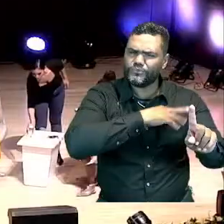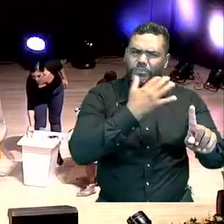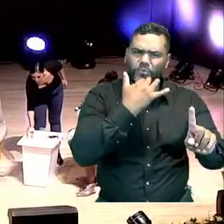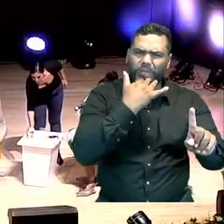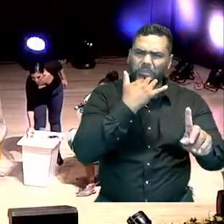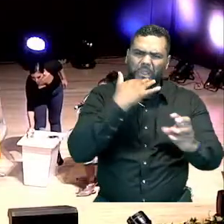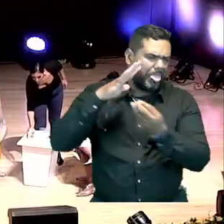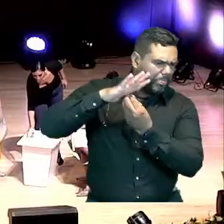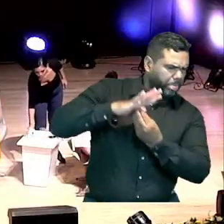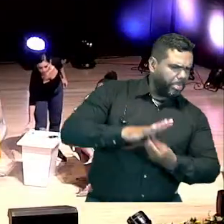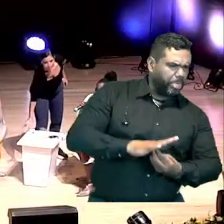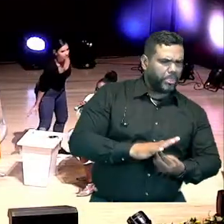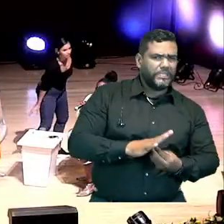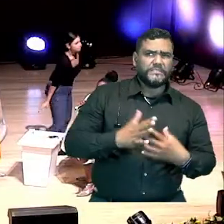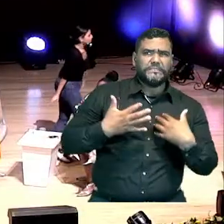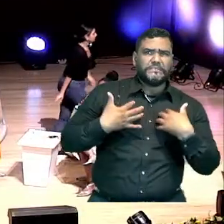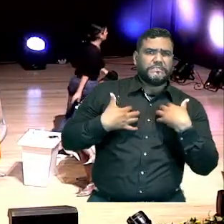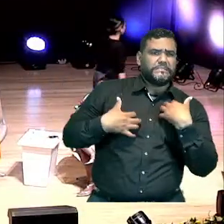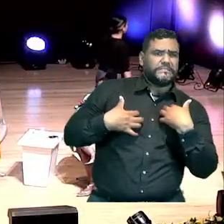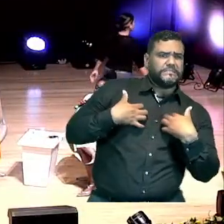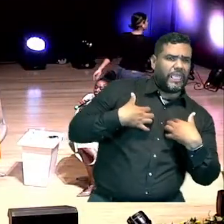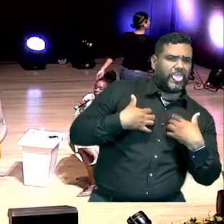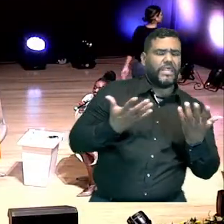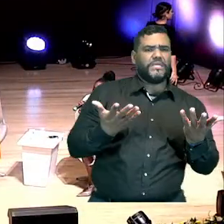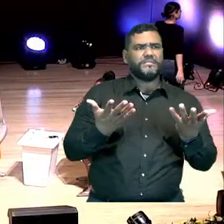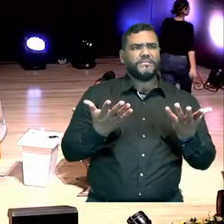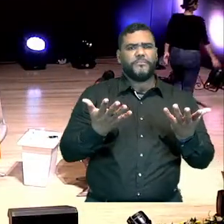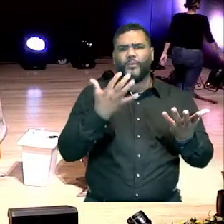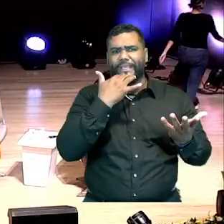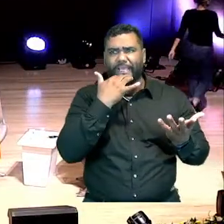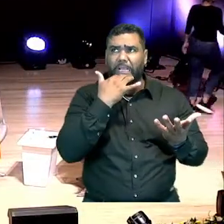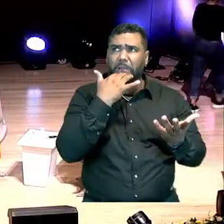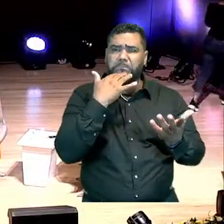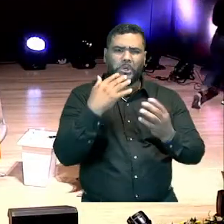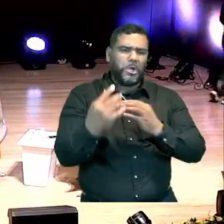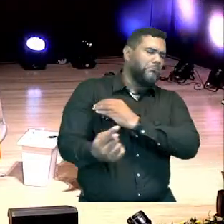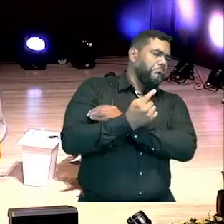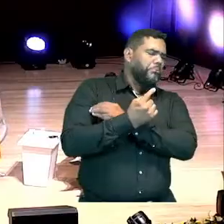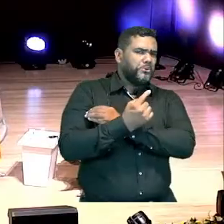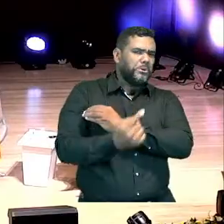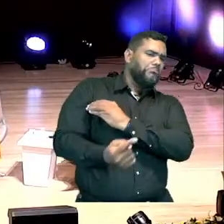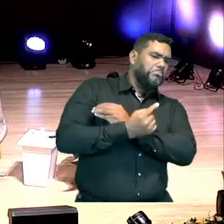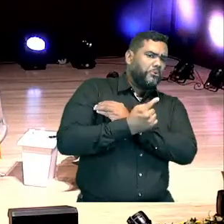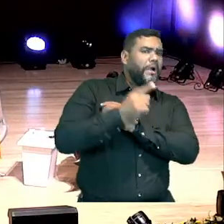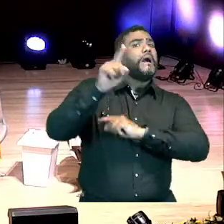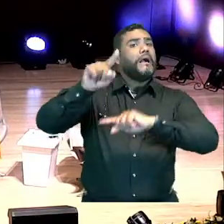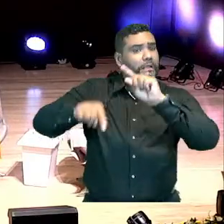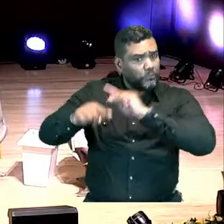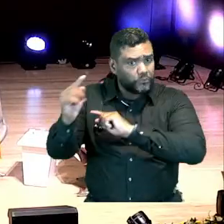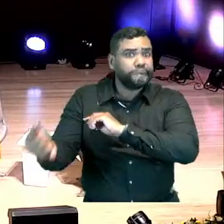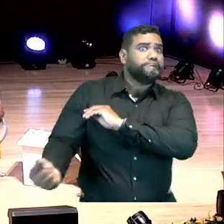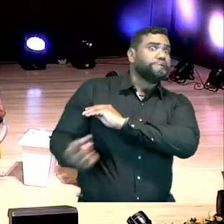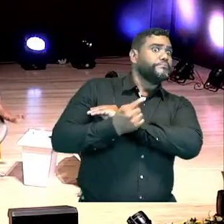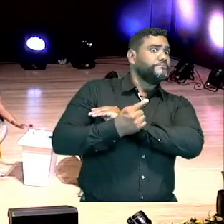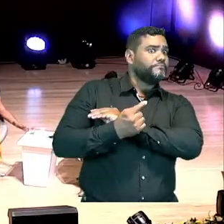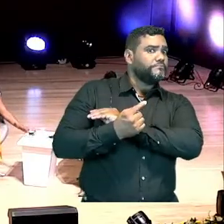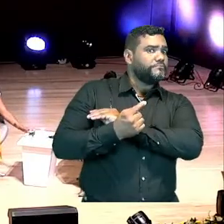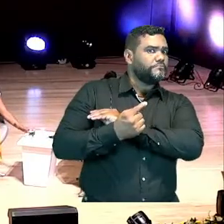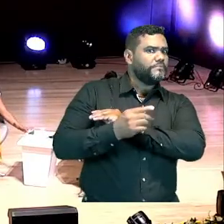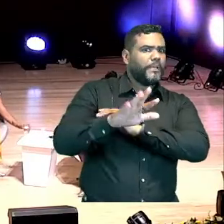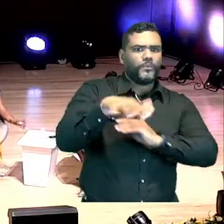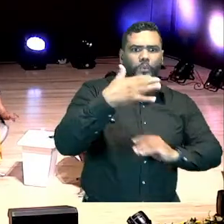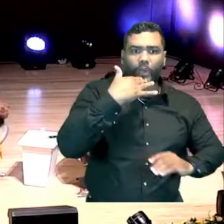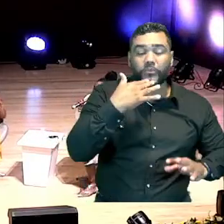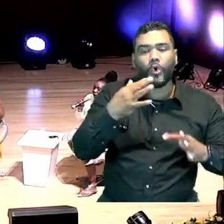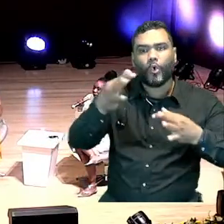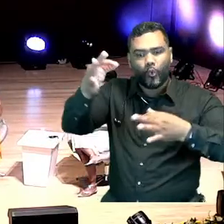become a sort of threat and fear for those who are seeing how we want to be able to keep moving